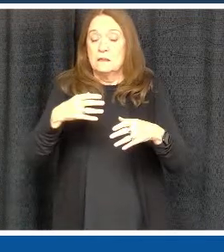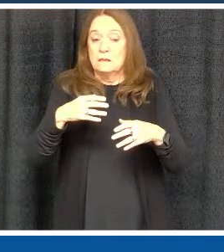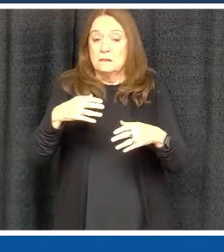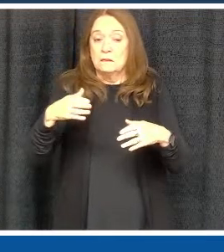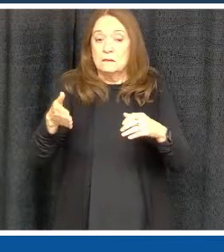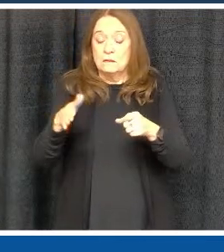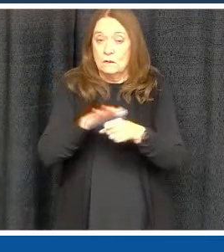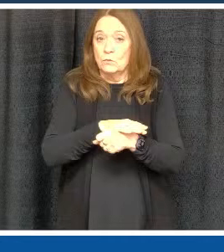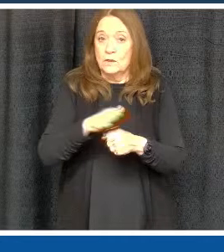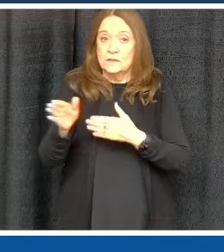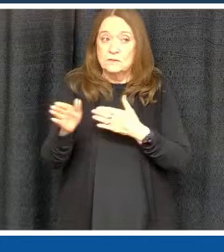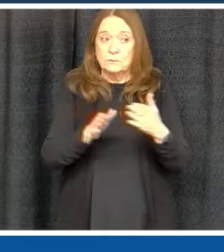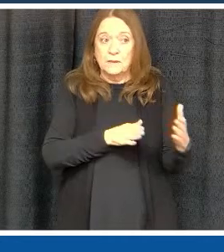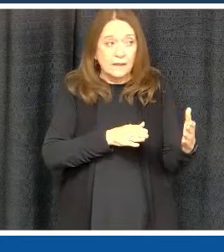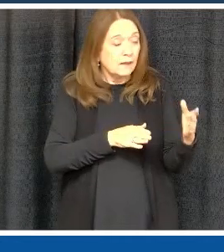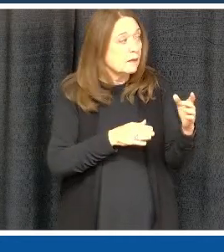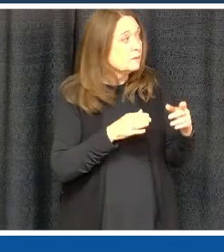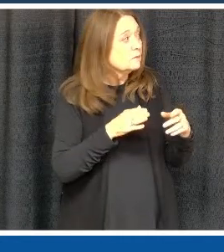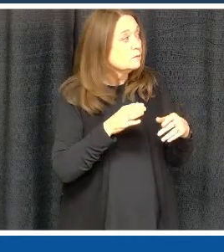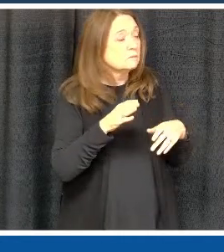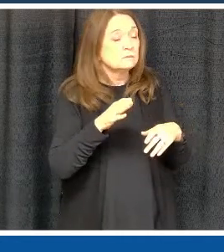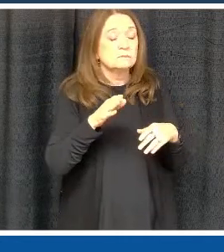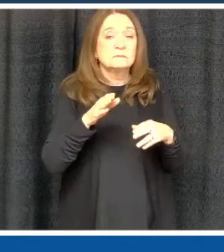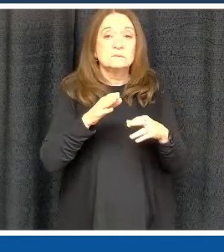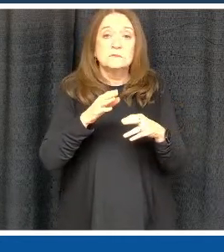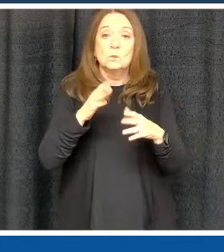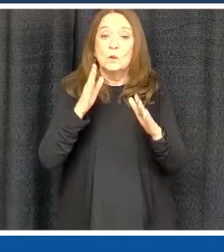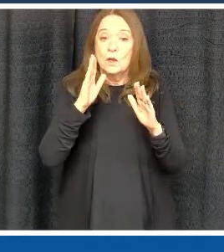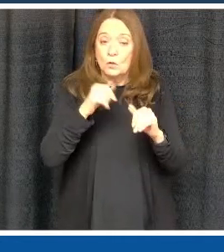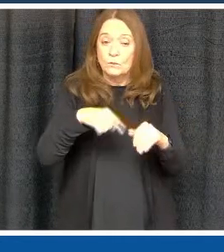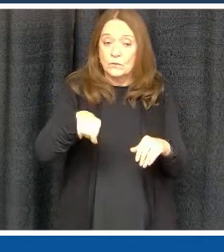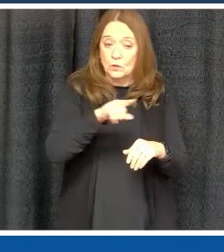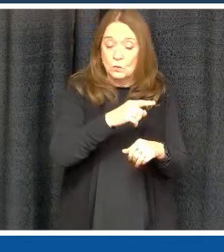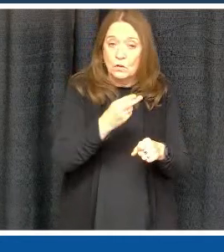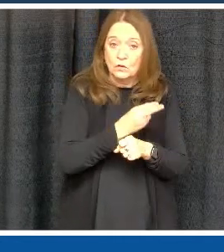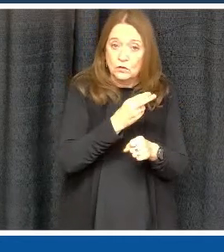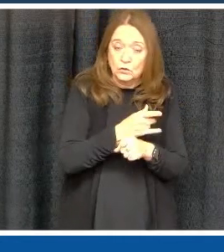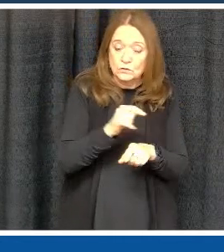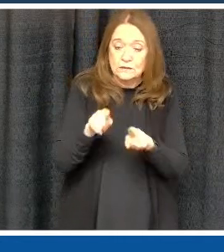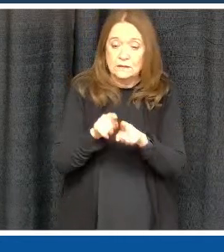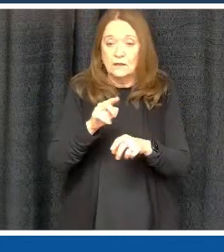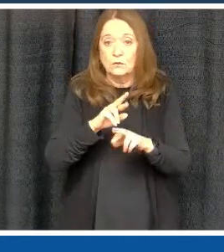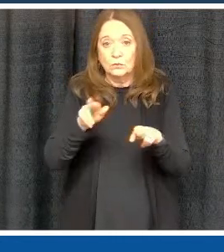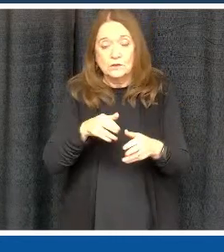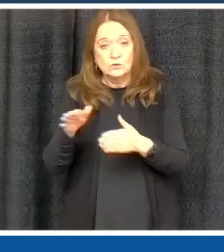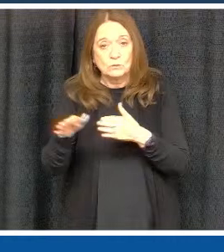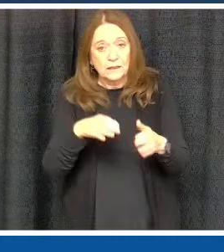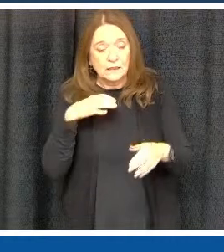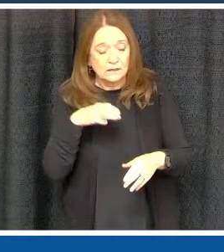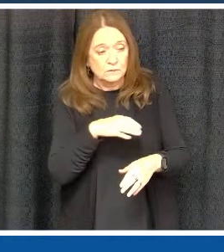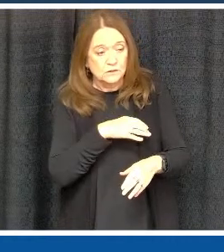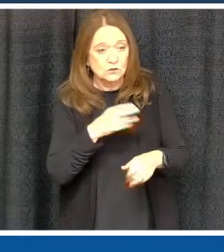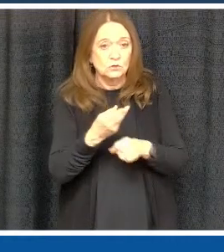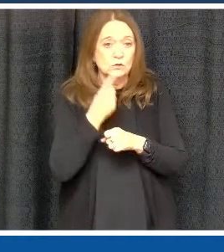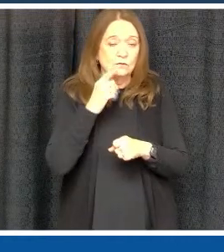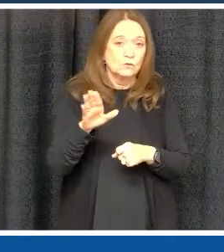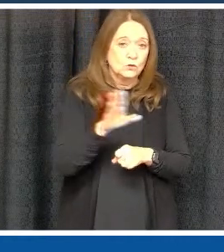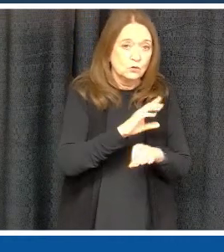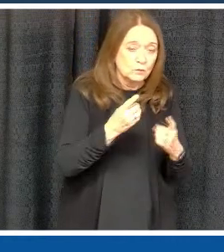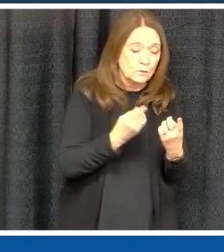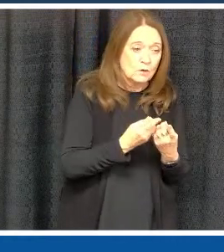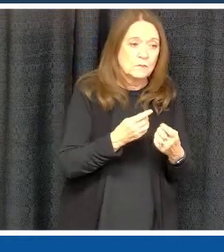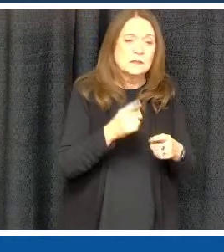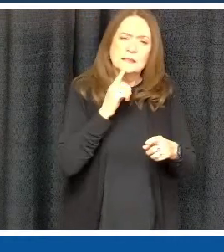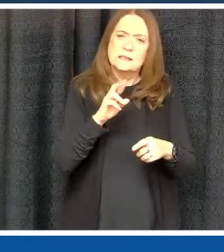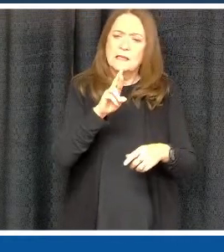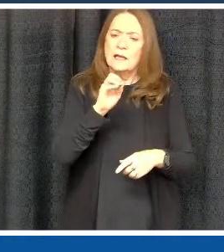Planning Commission uses it, and as I hope the city and the county does use it as well, both as their departments and at the elected levels, is it's a